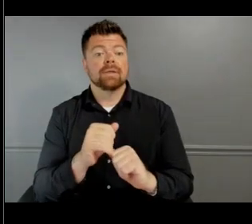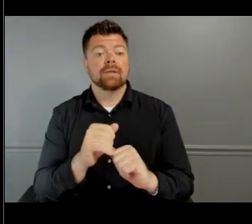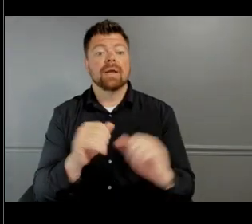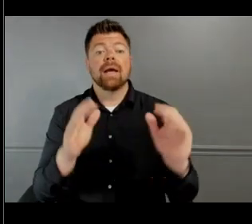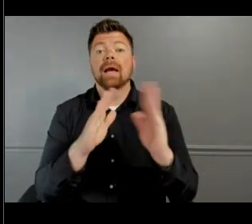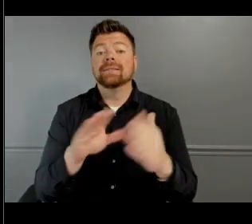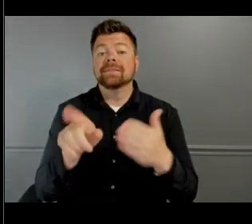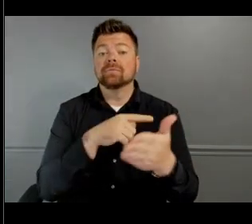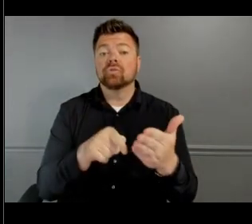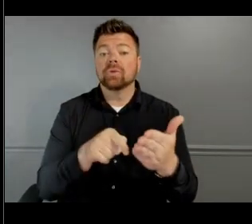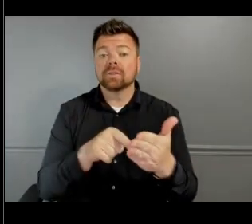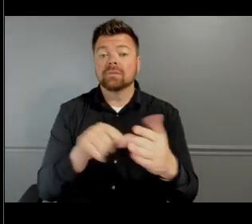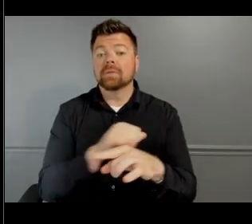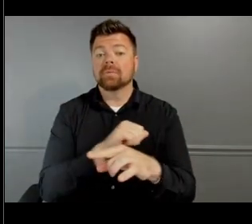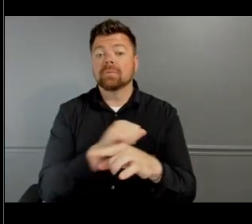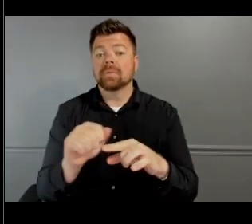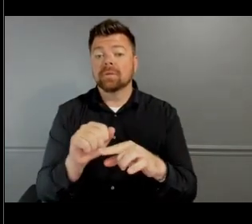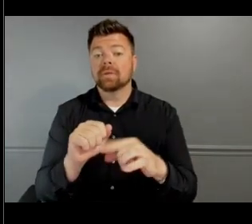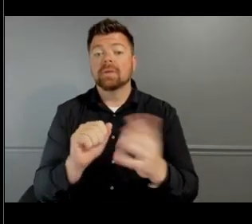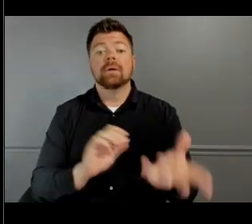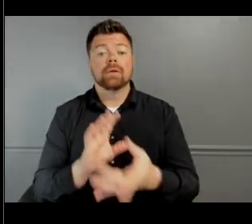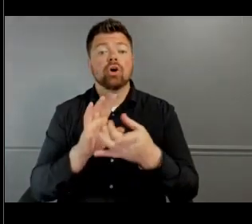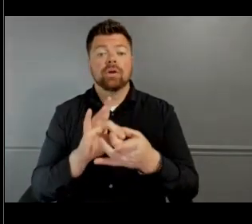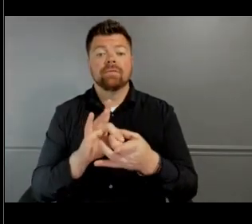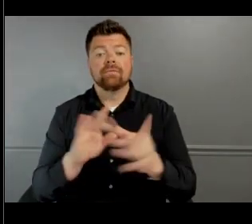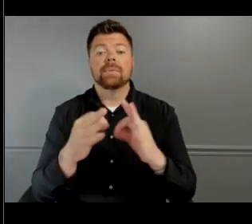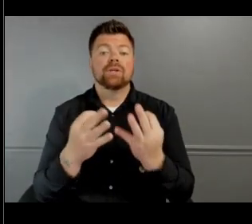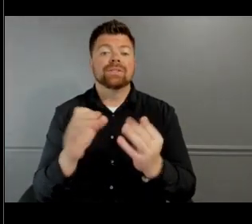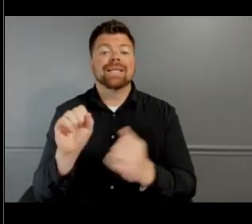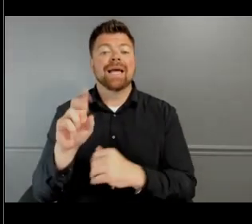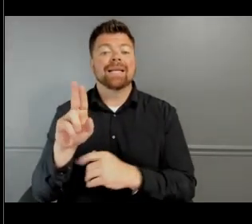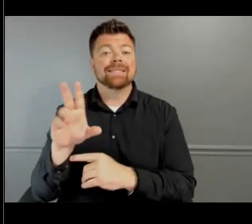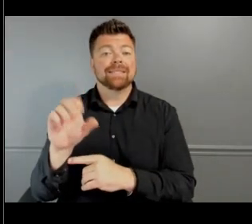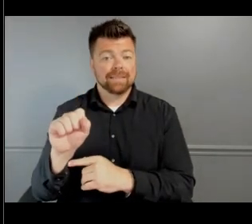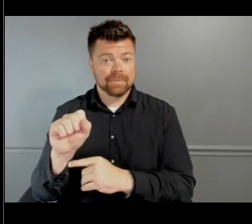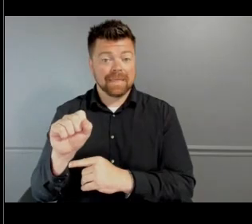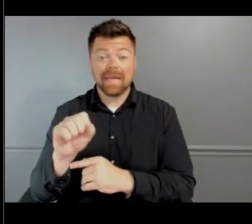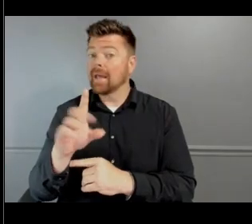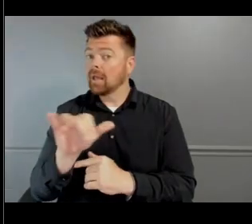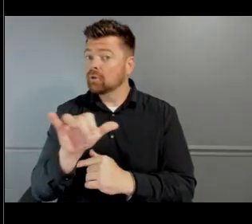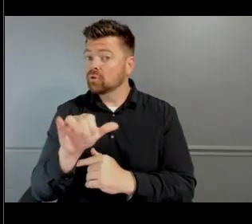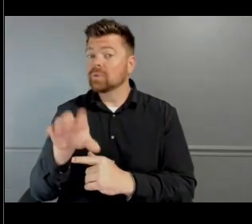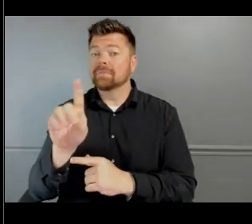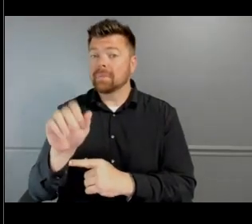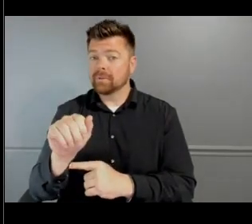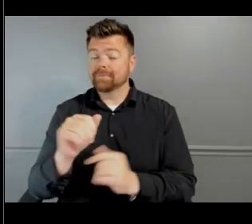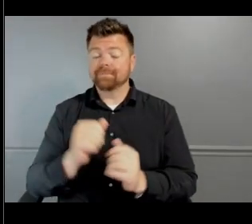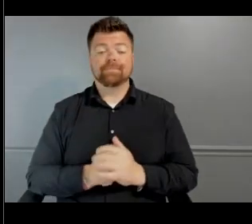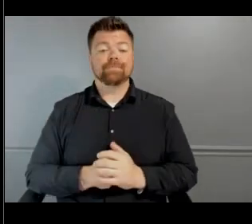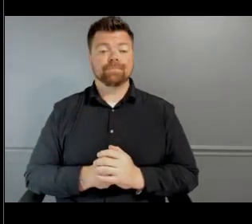housing discrimination practices based on familial status and disability.